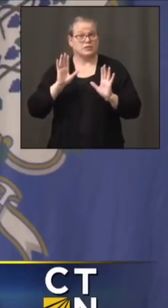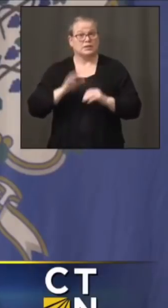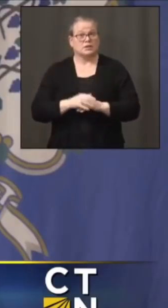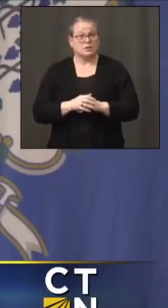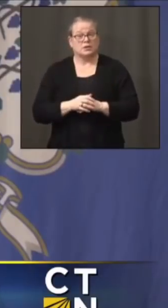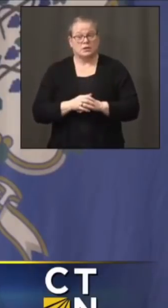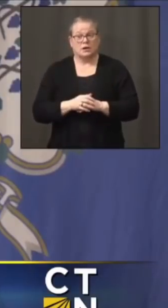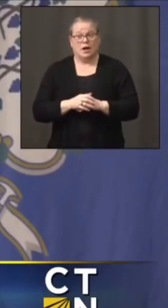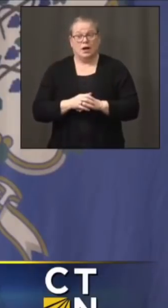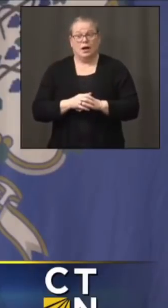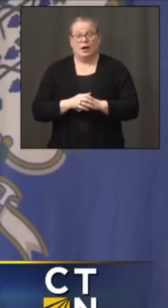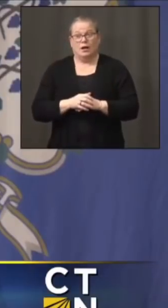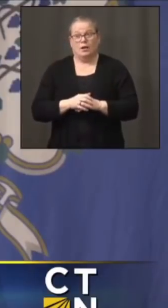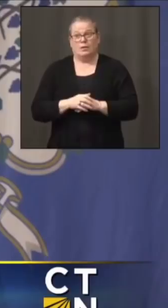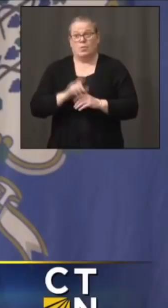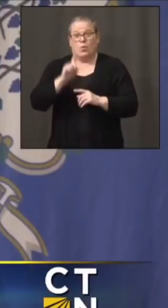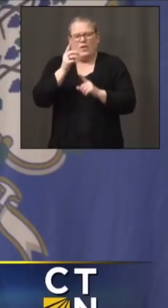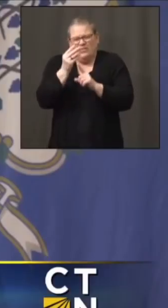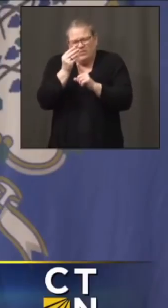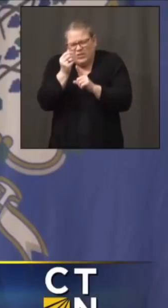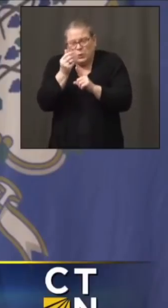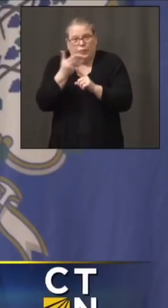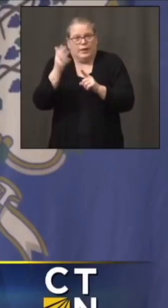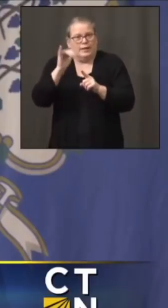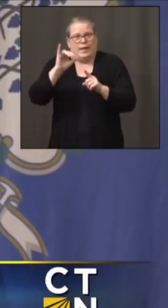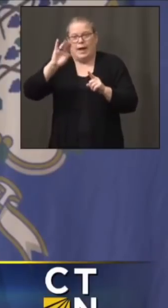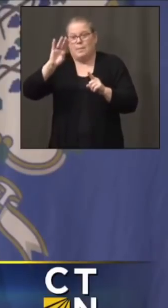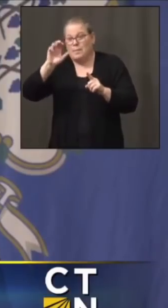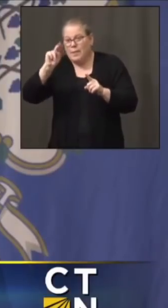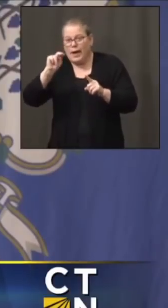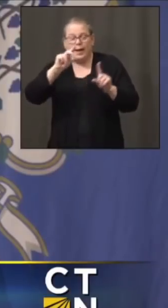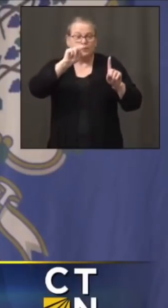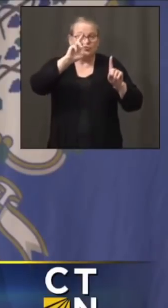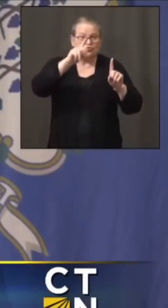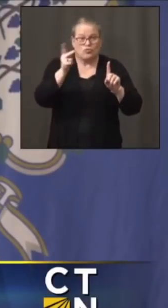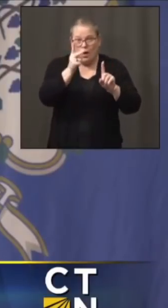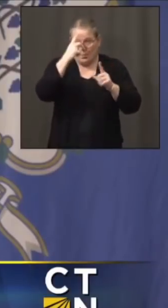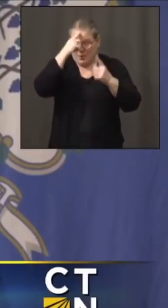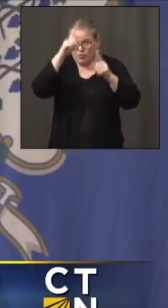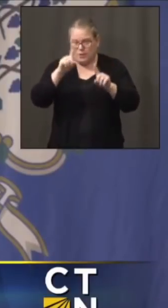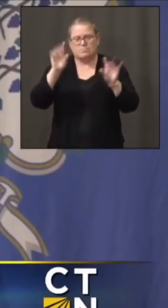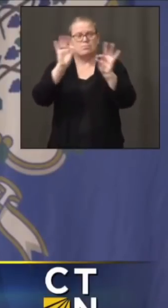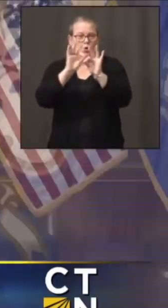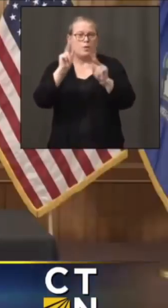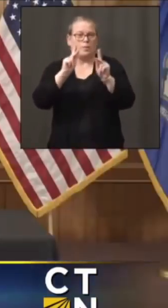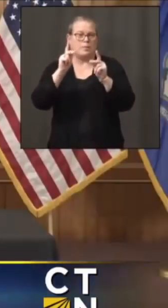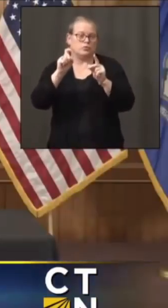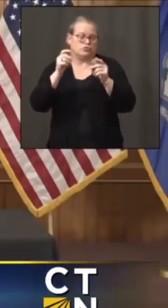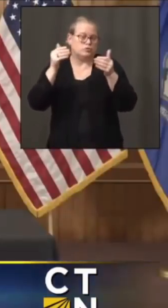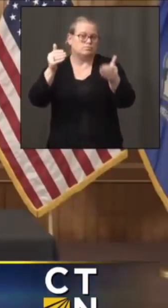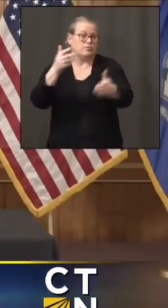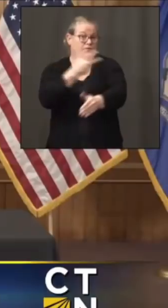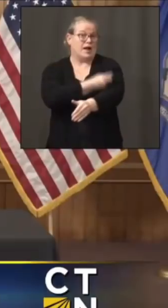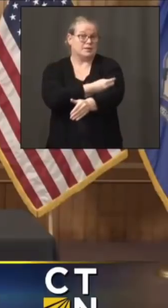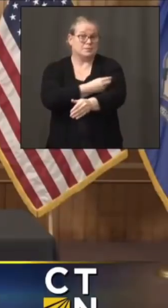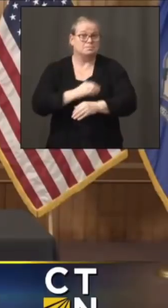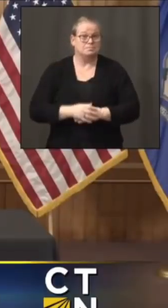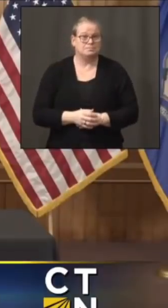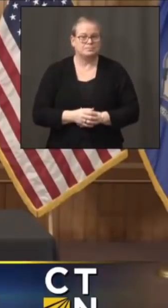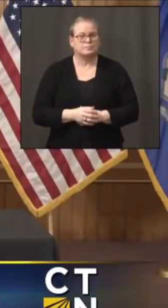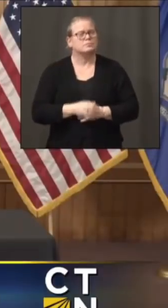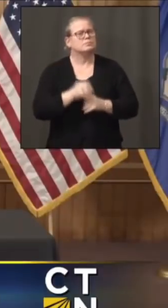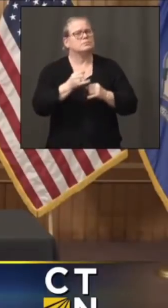Joe Biden and Donald Trump agree on is the importance of getting vaccinated. And finally, Governor, I got a